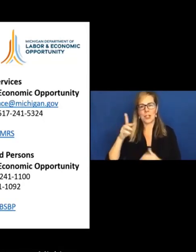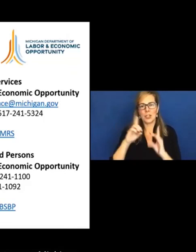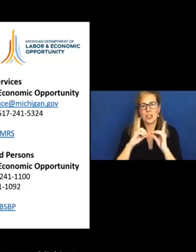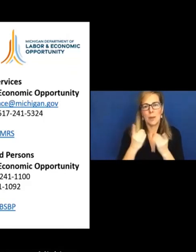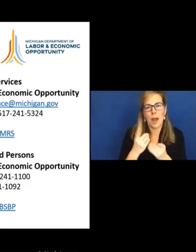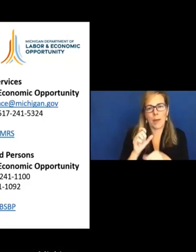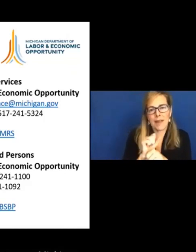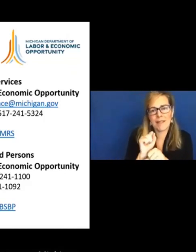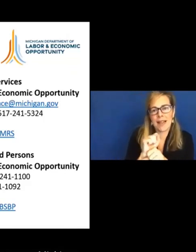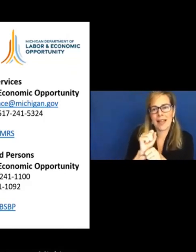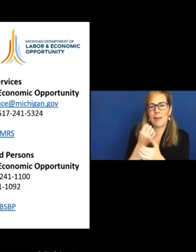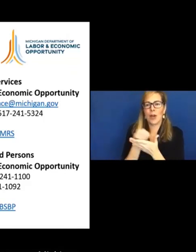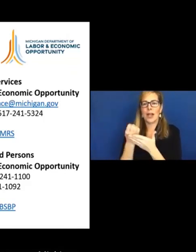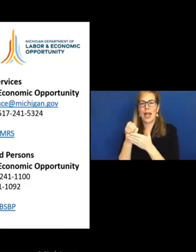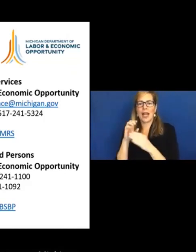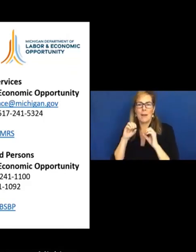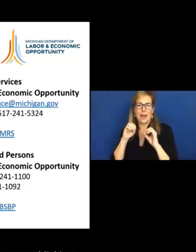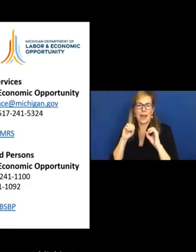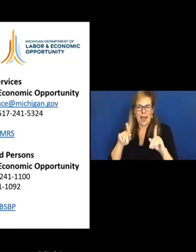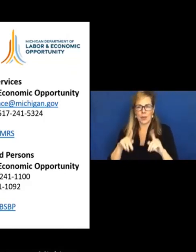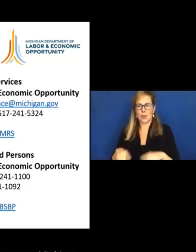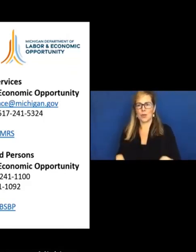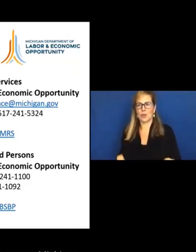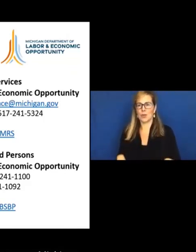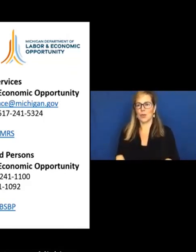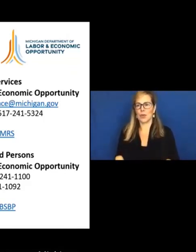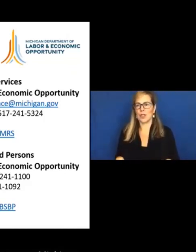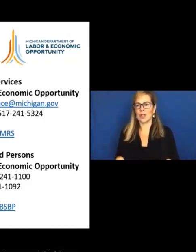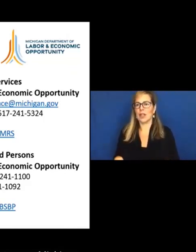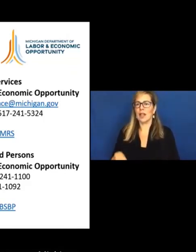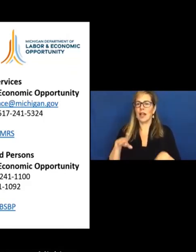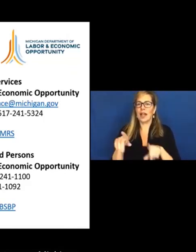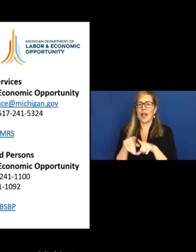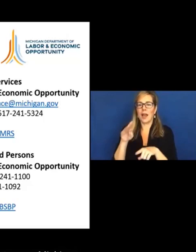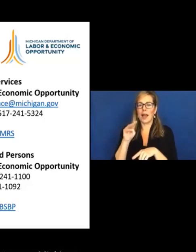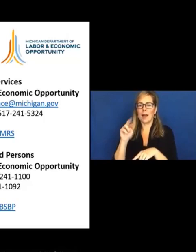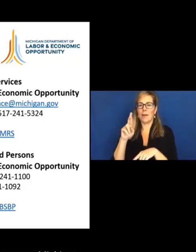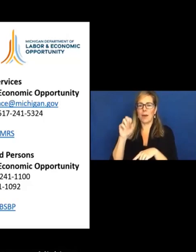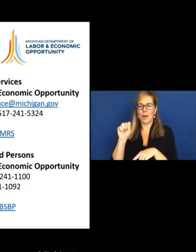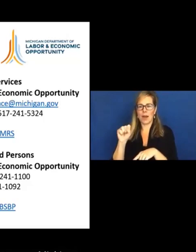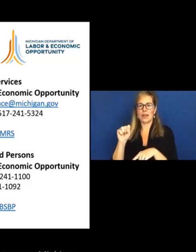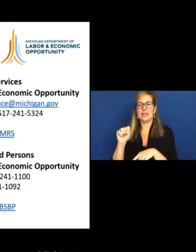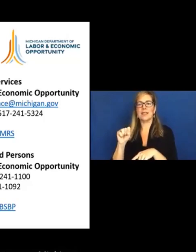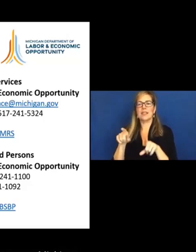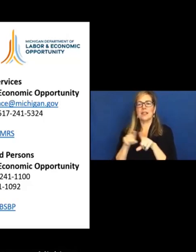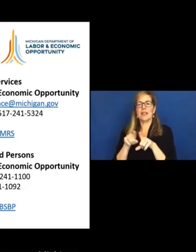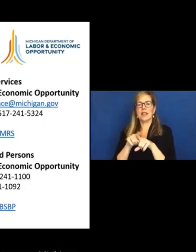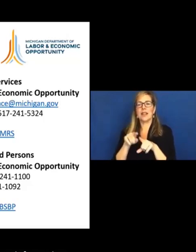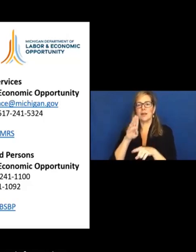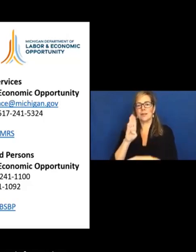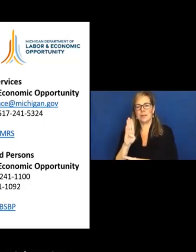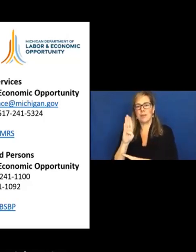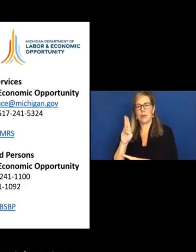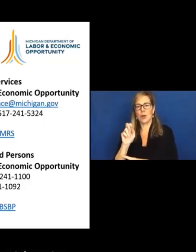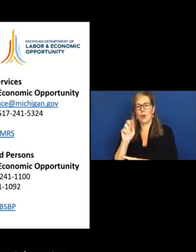and Economic Opportunity. The two are Michigan Rehabilitation Services and Bureau of Services